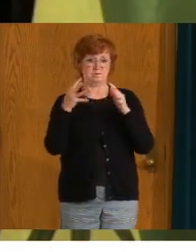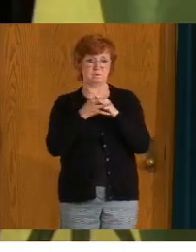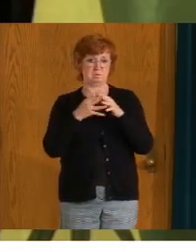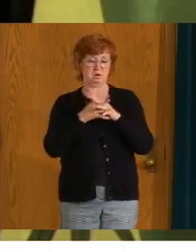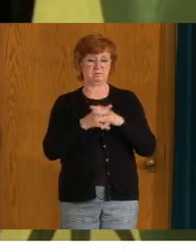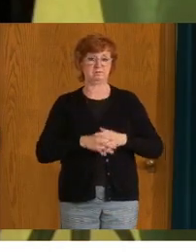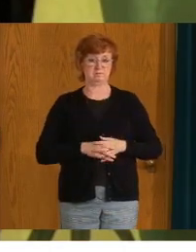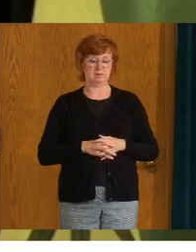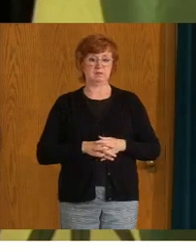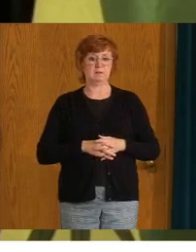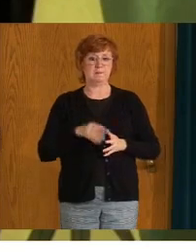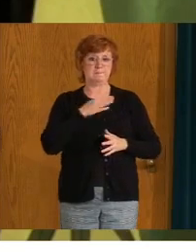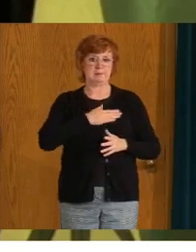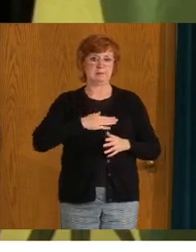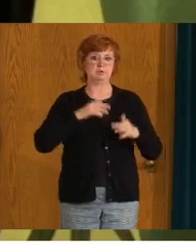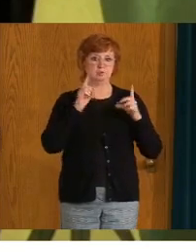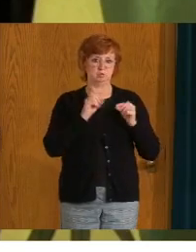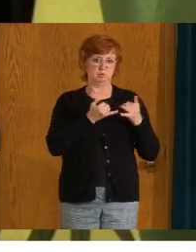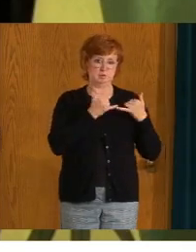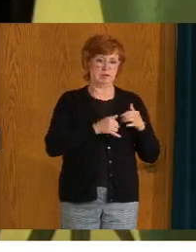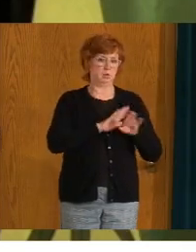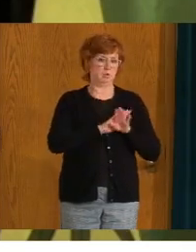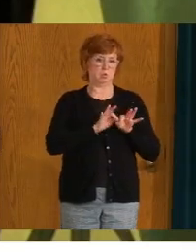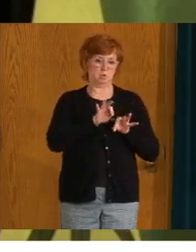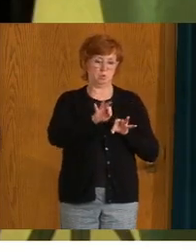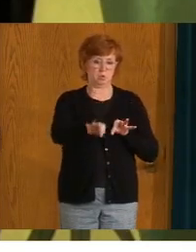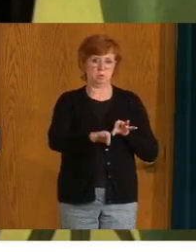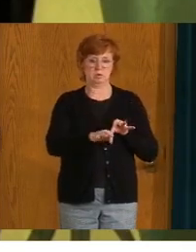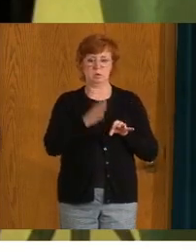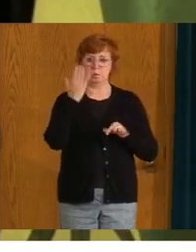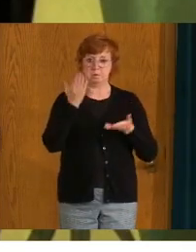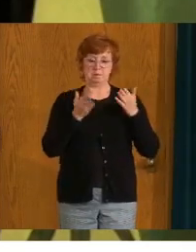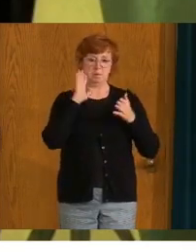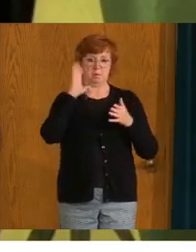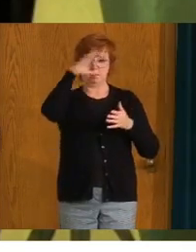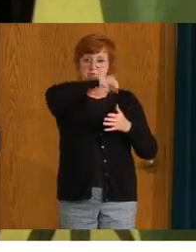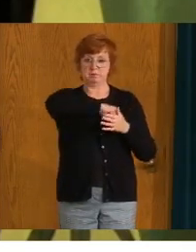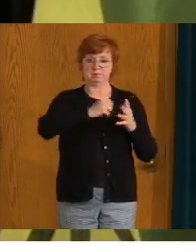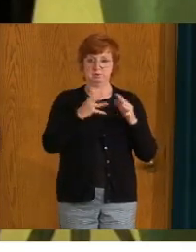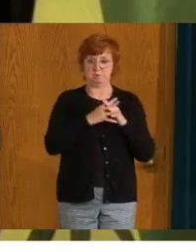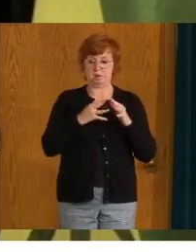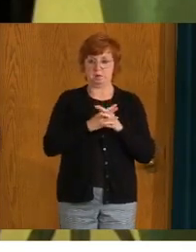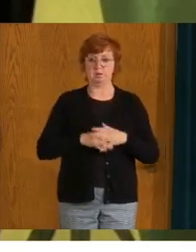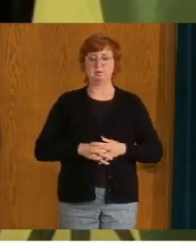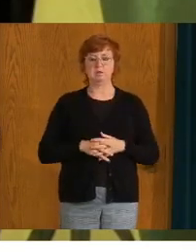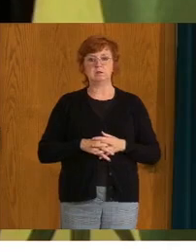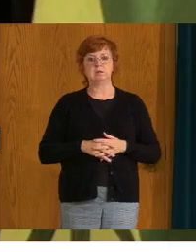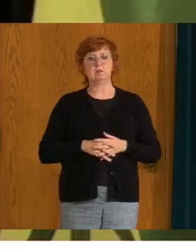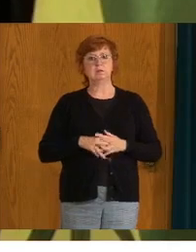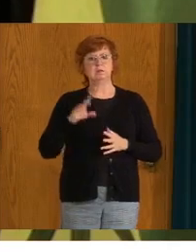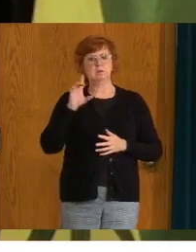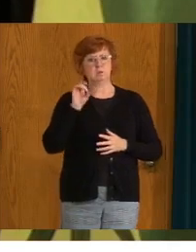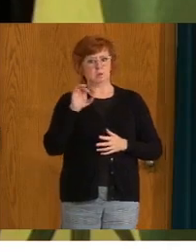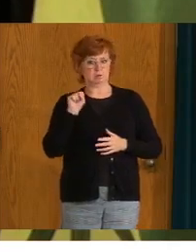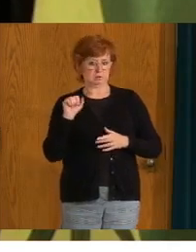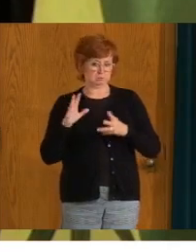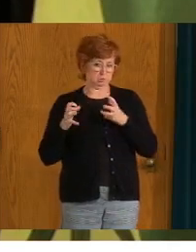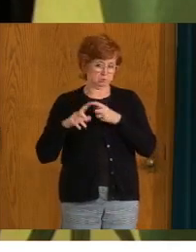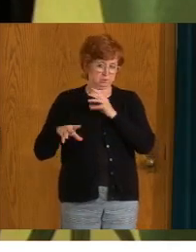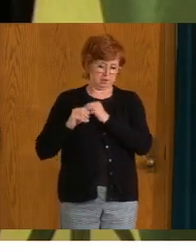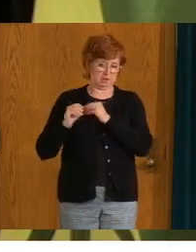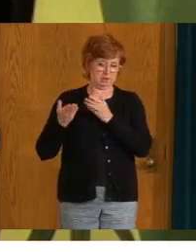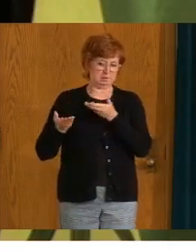When we first were talking about, and Dr. Shahab, you might have a little to add to this, first talking about, first